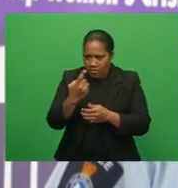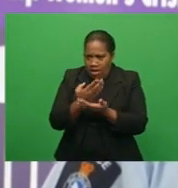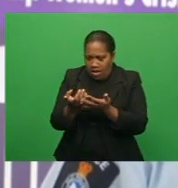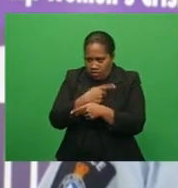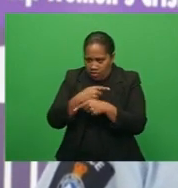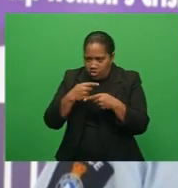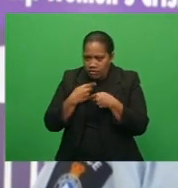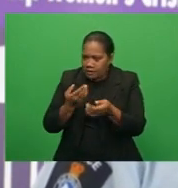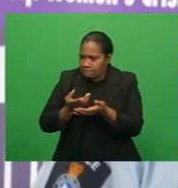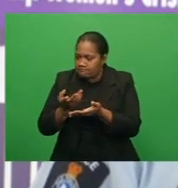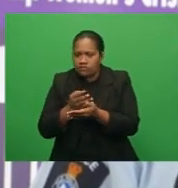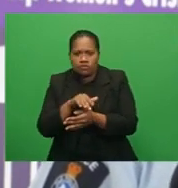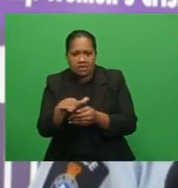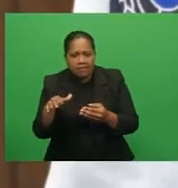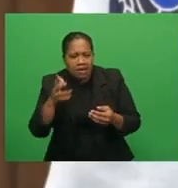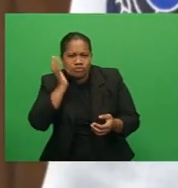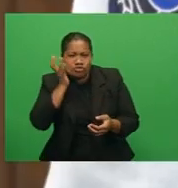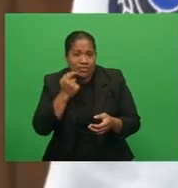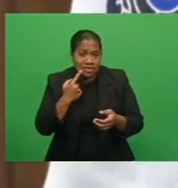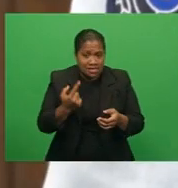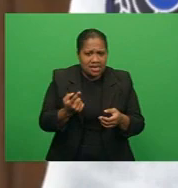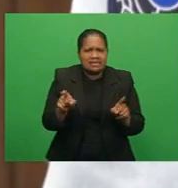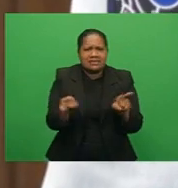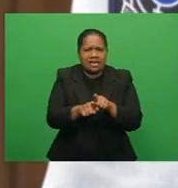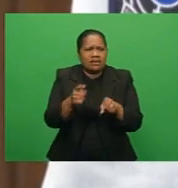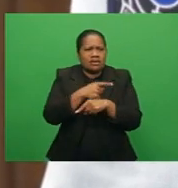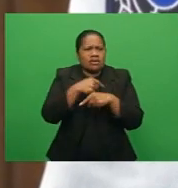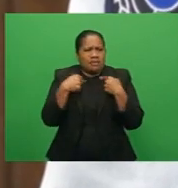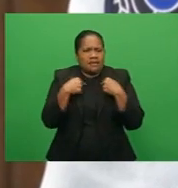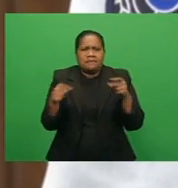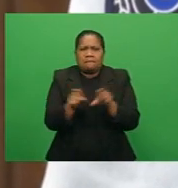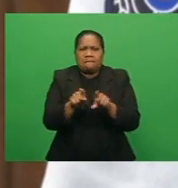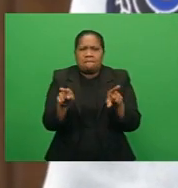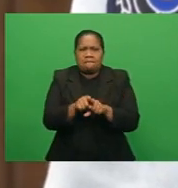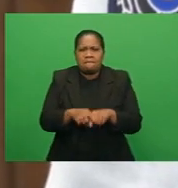say this. It's like we are interrogating the